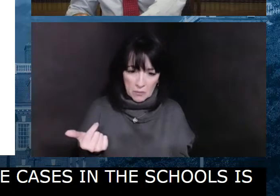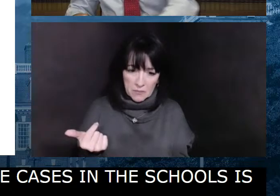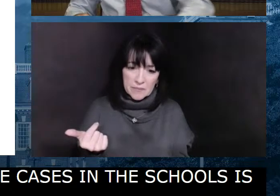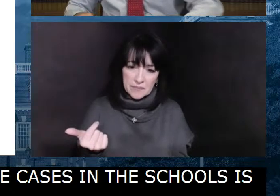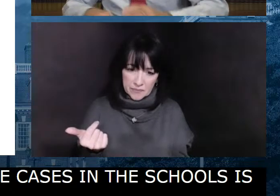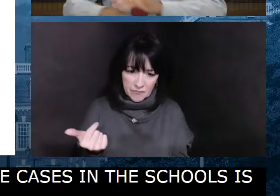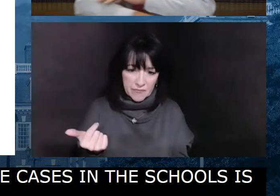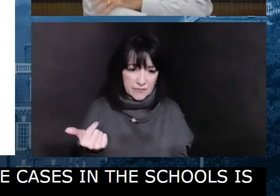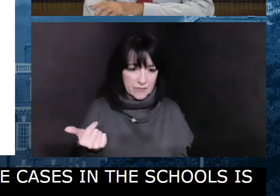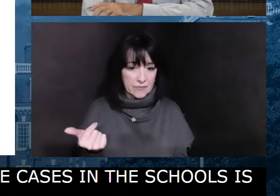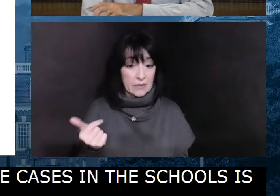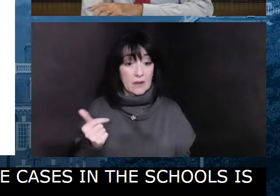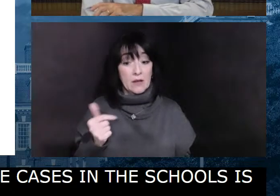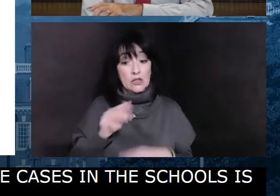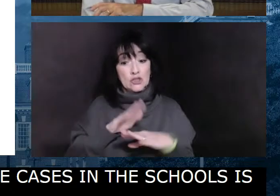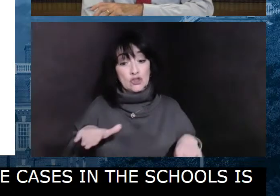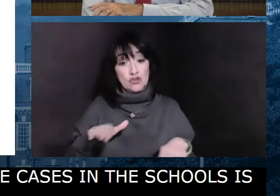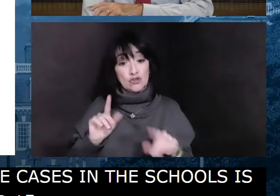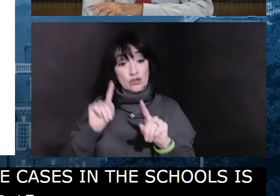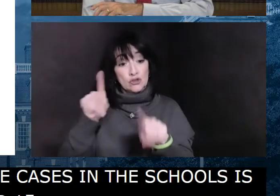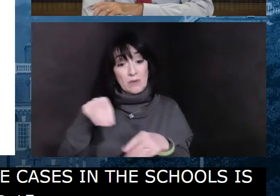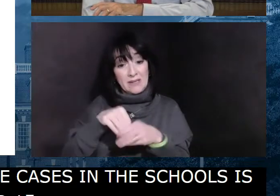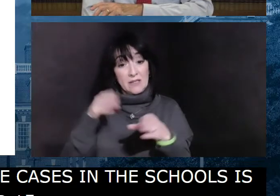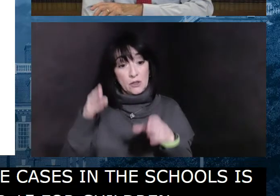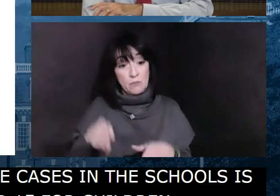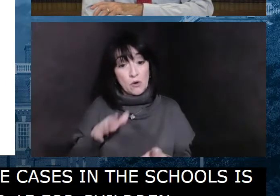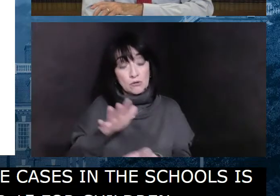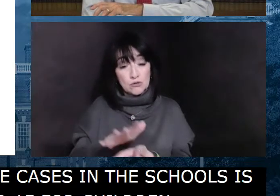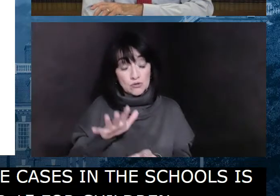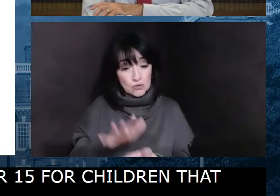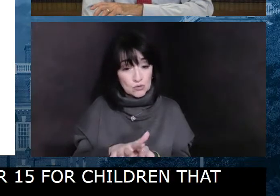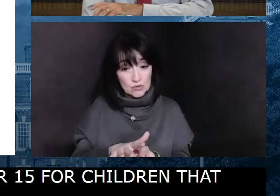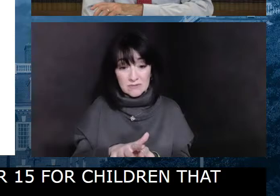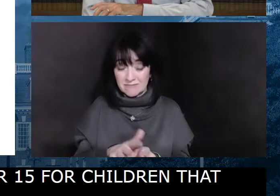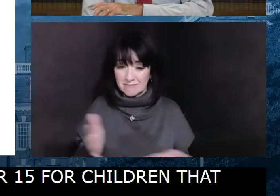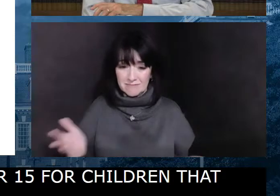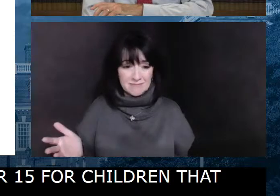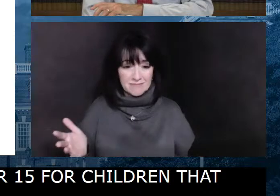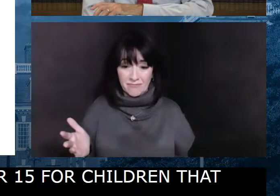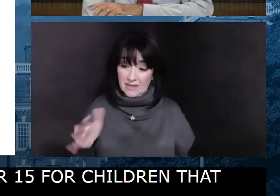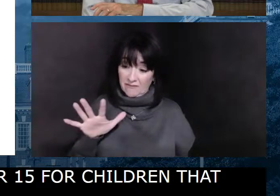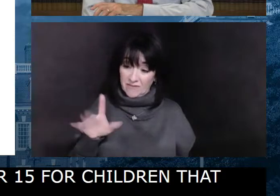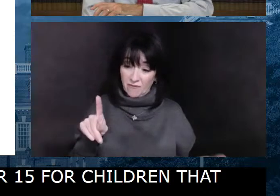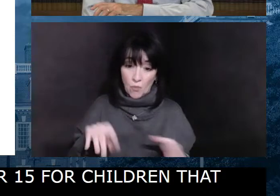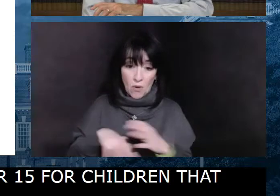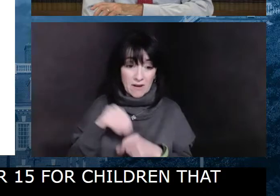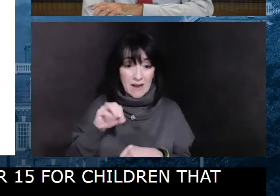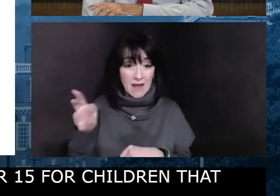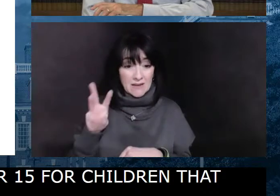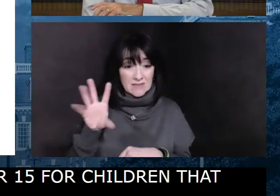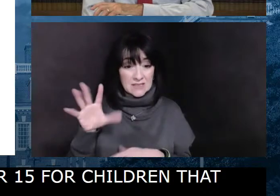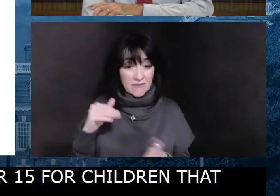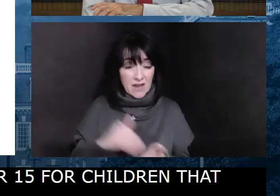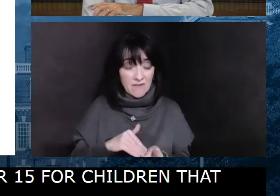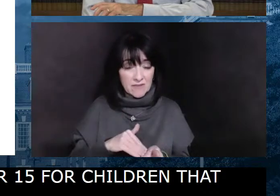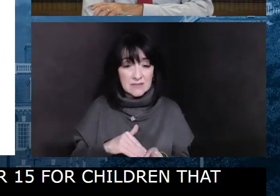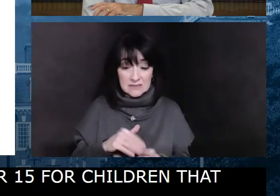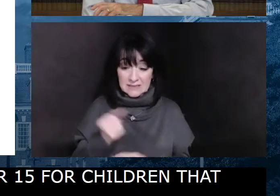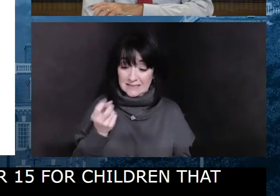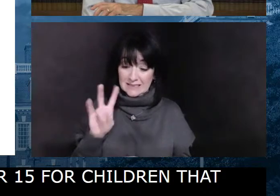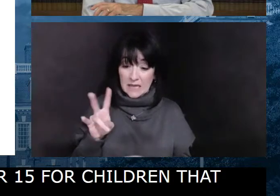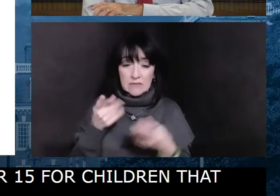that were in in-person instruction. That's 51 out of 65,000. And for the private schools,